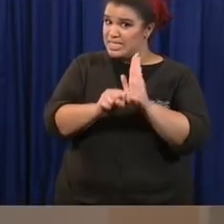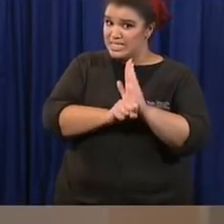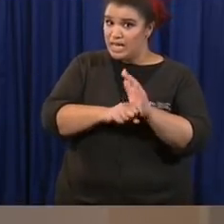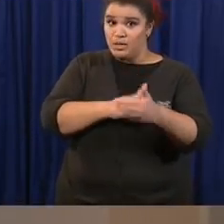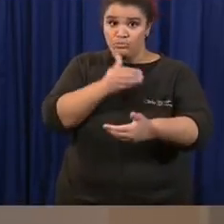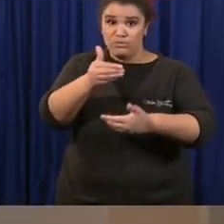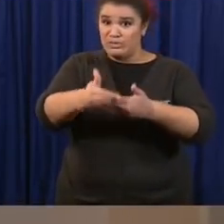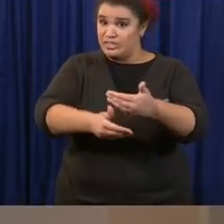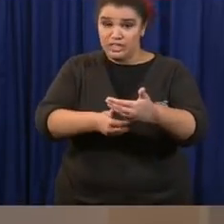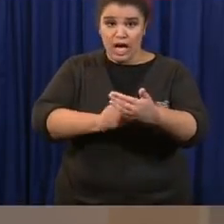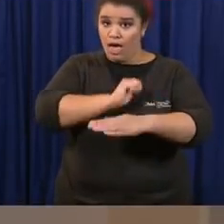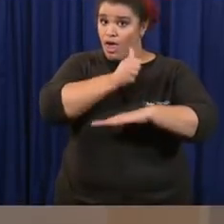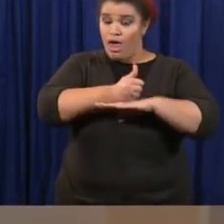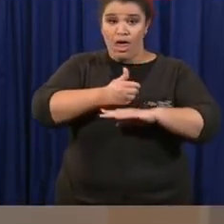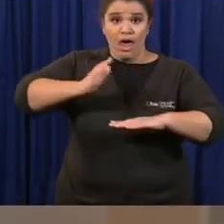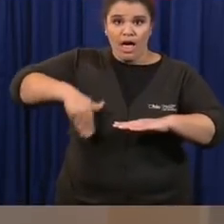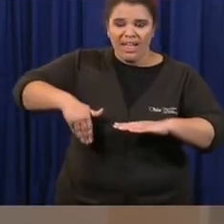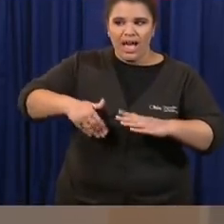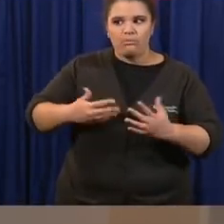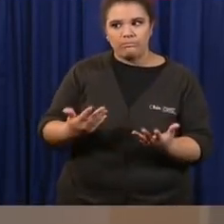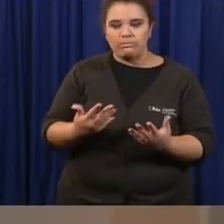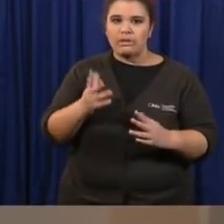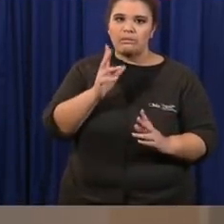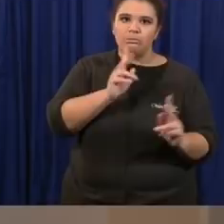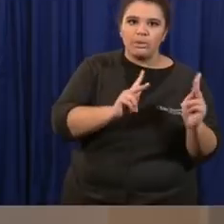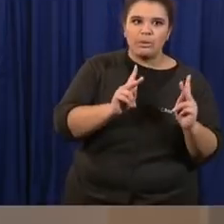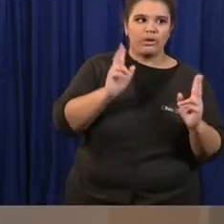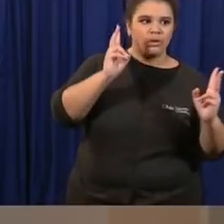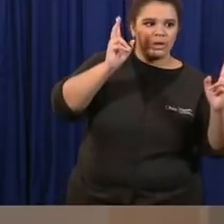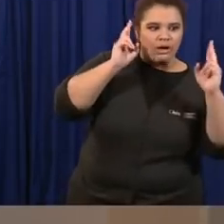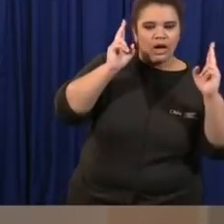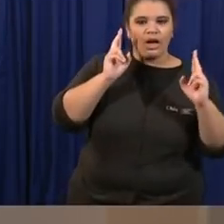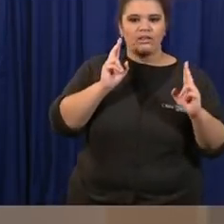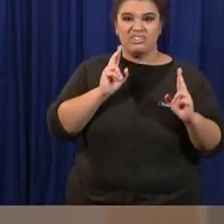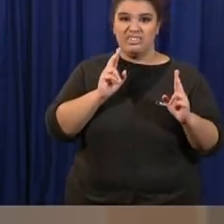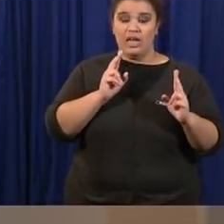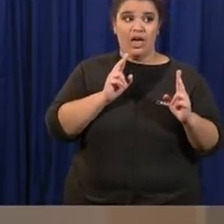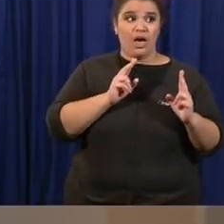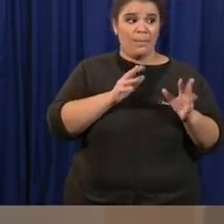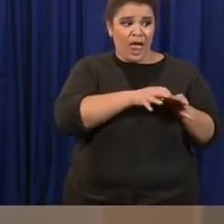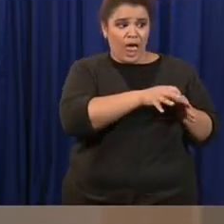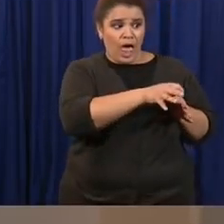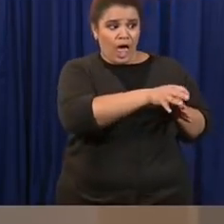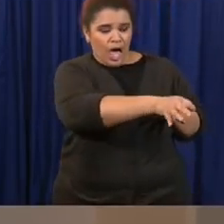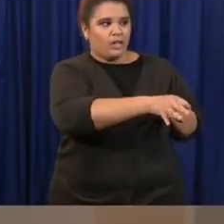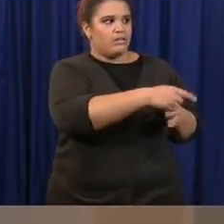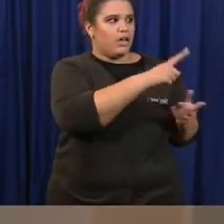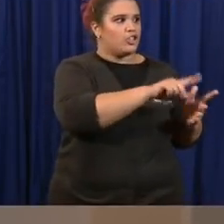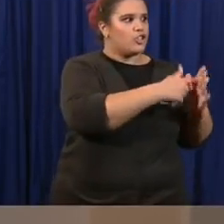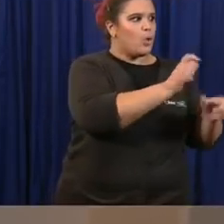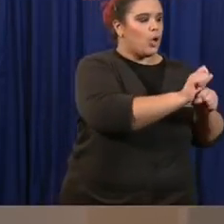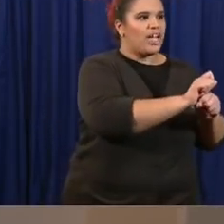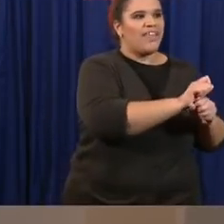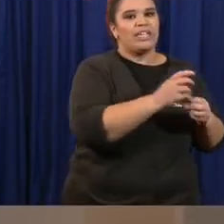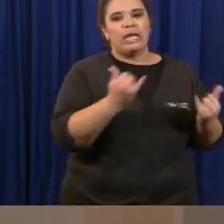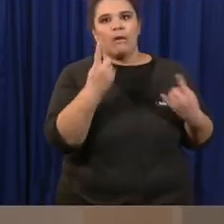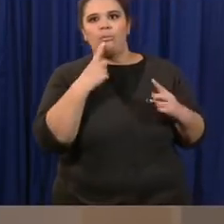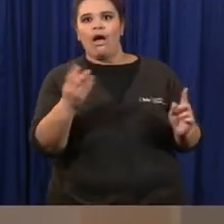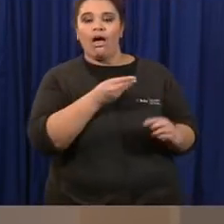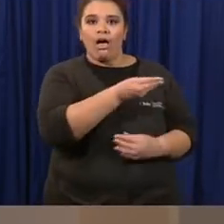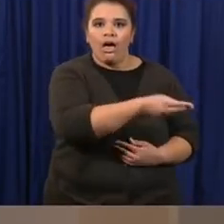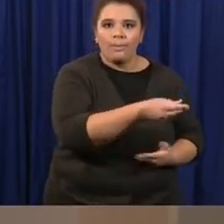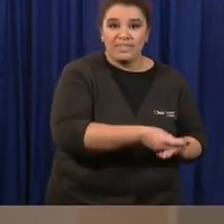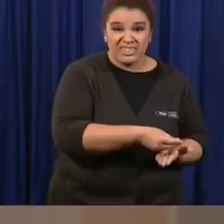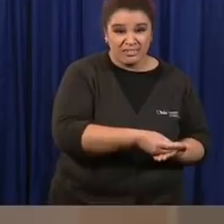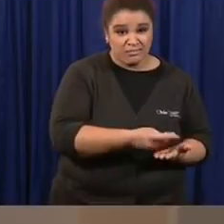before those hairstylists, barbers are back at work? So, first of all, I was on a call with lieutenant governors from